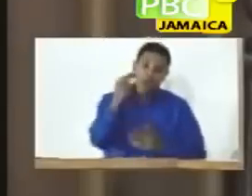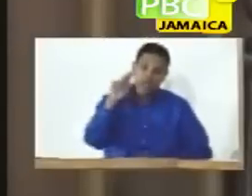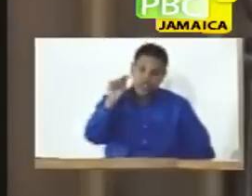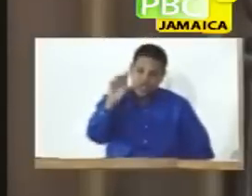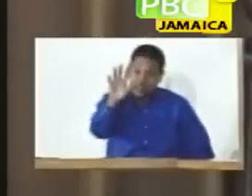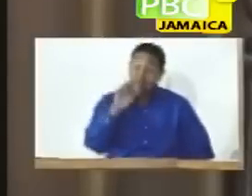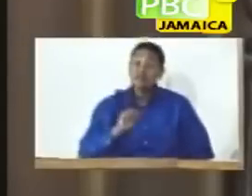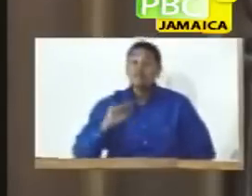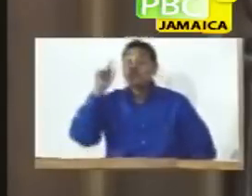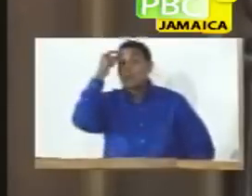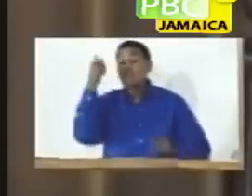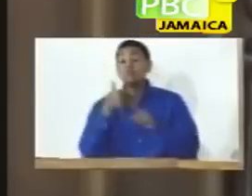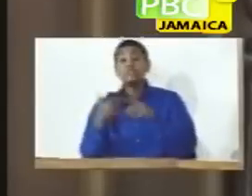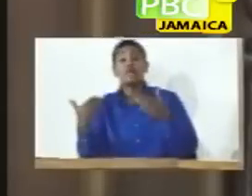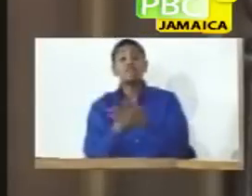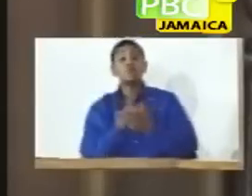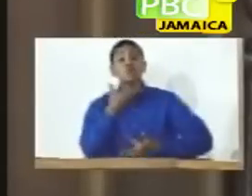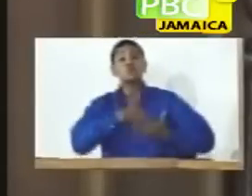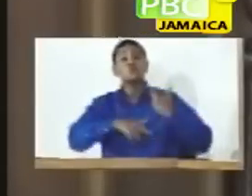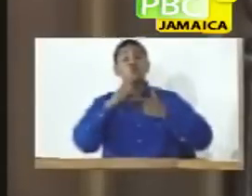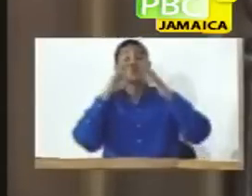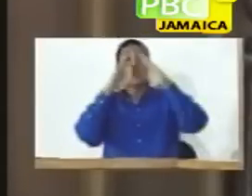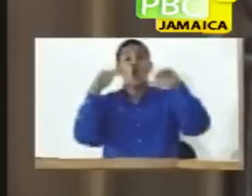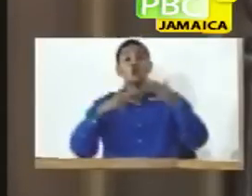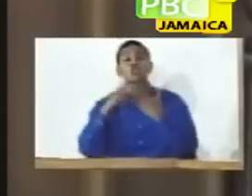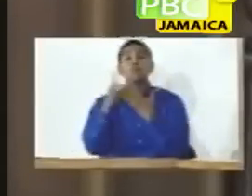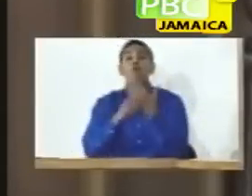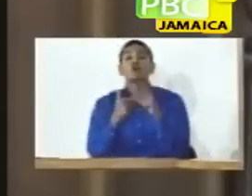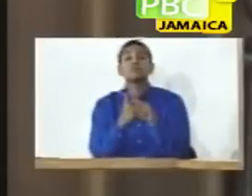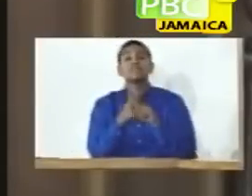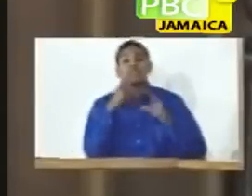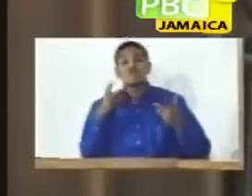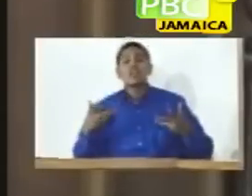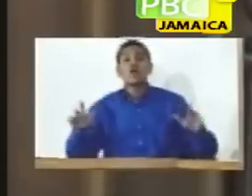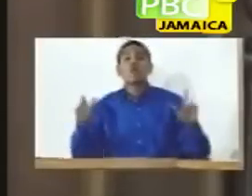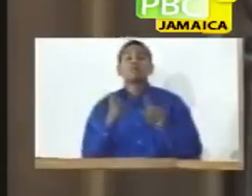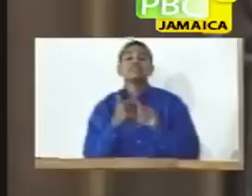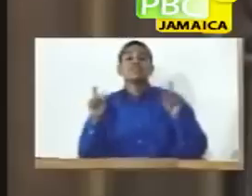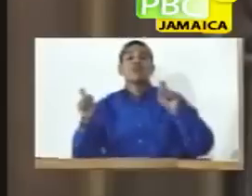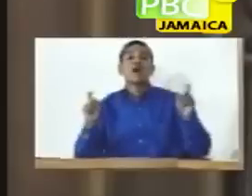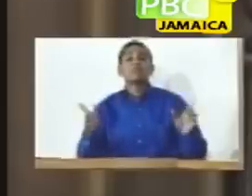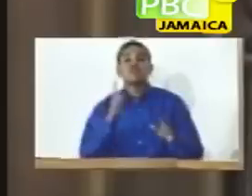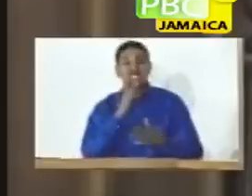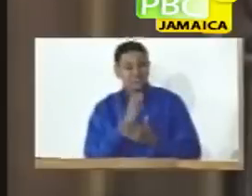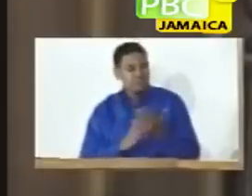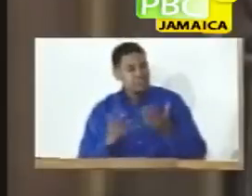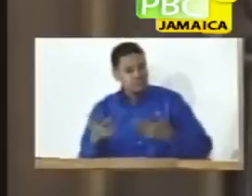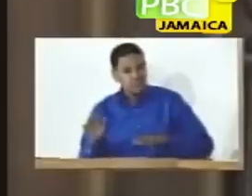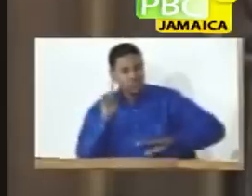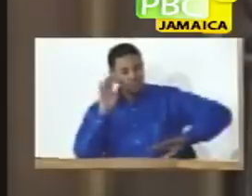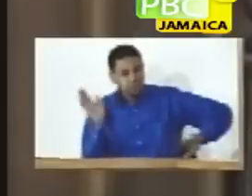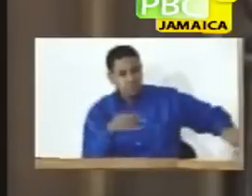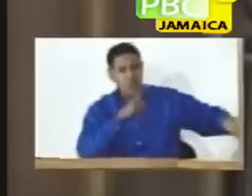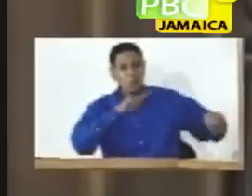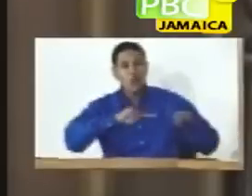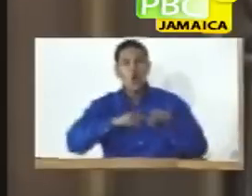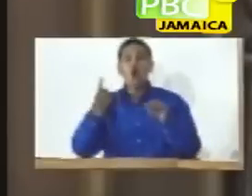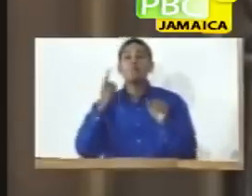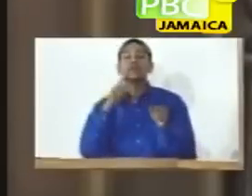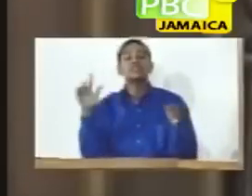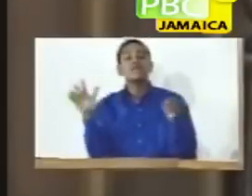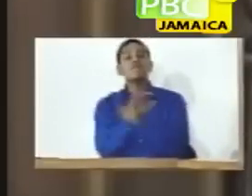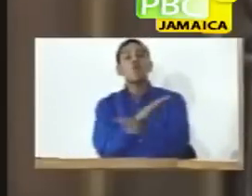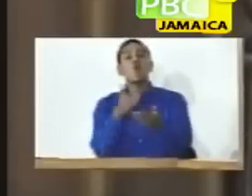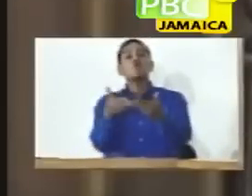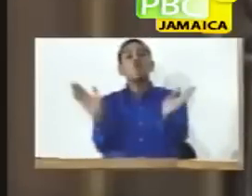The government's new social housing program has completed the administrative phase and will commence full